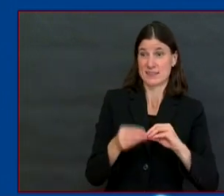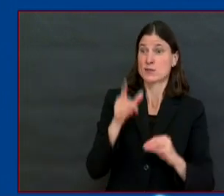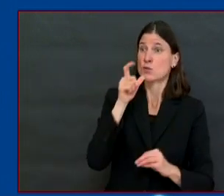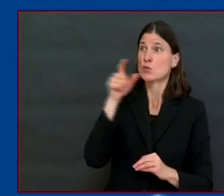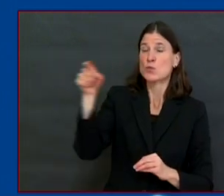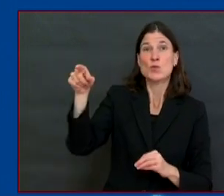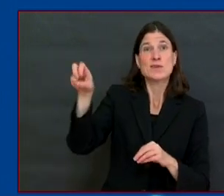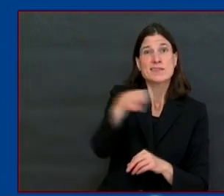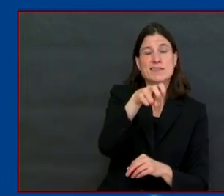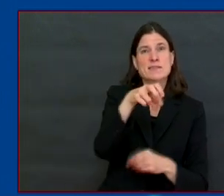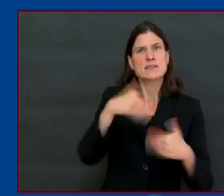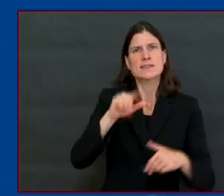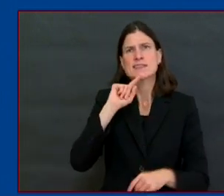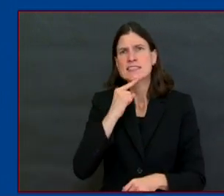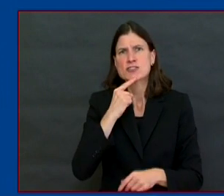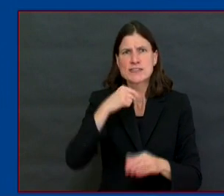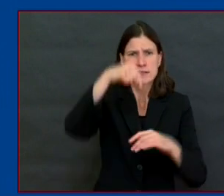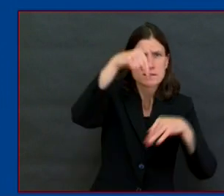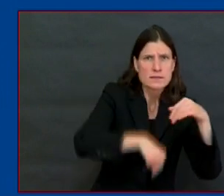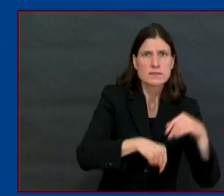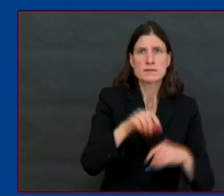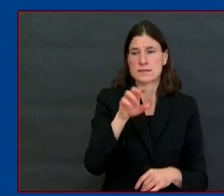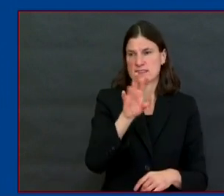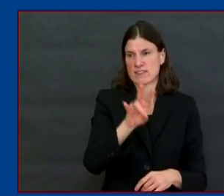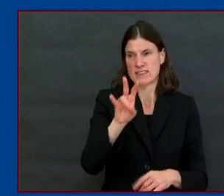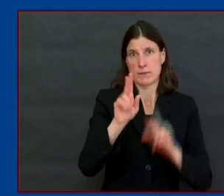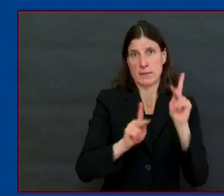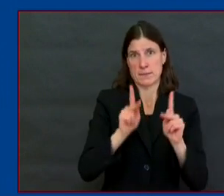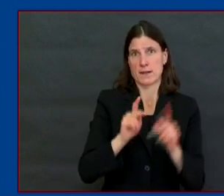and 56 are currently on a ventilator.